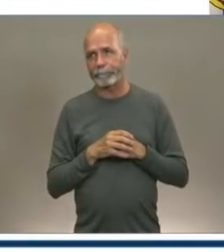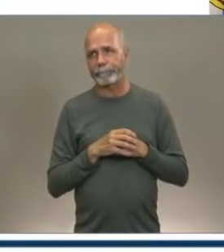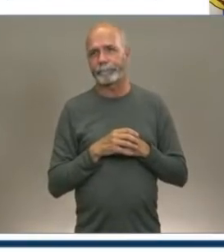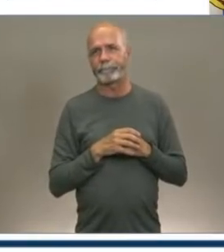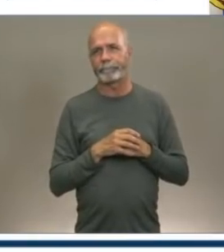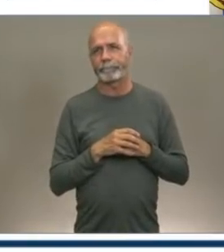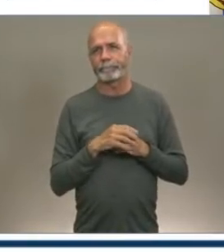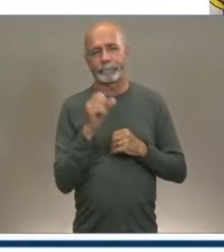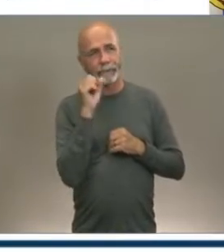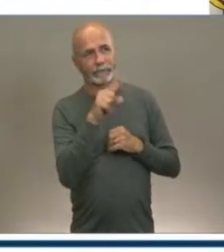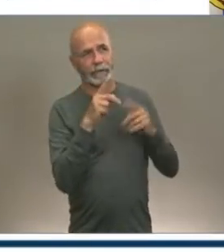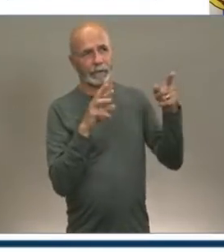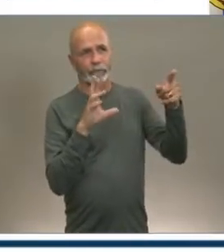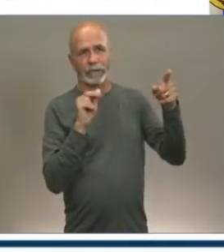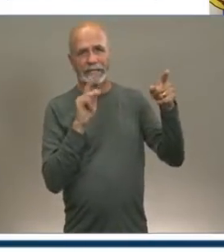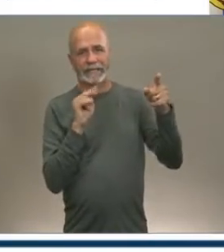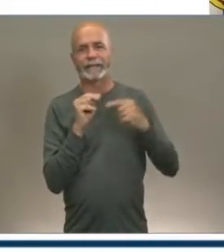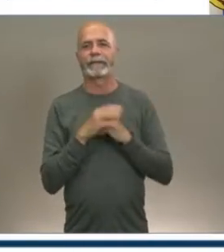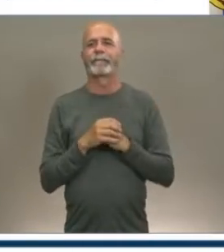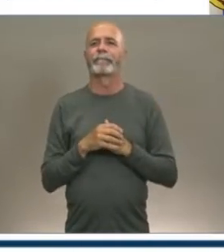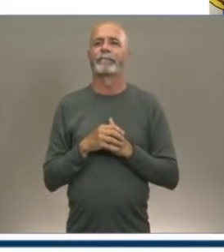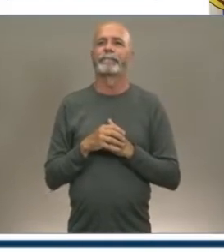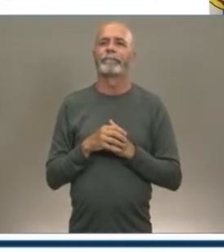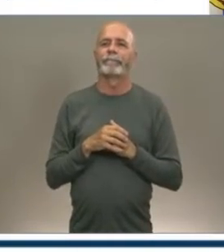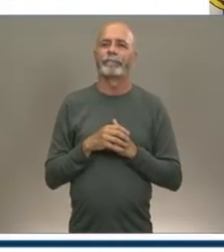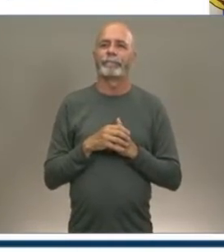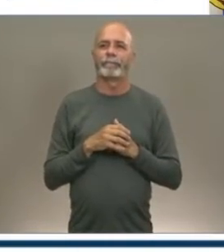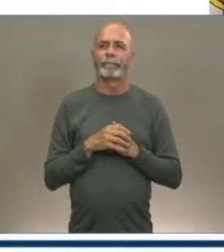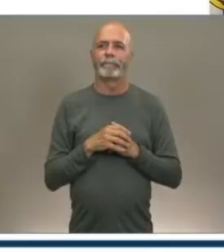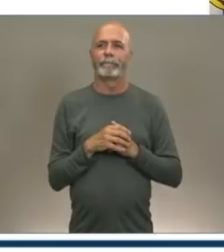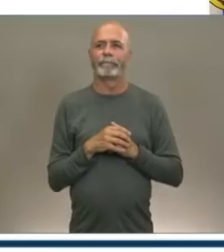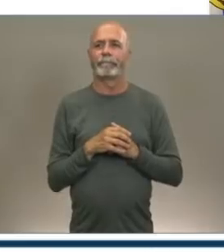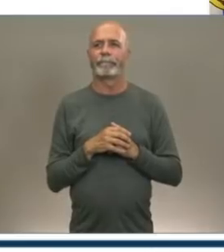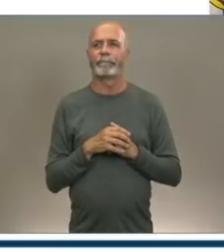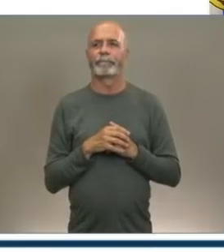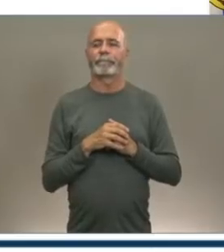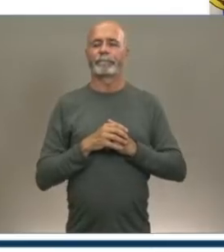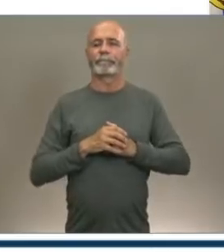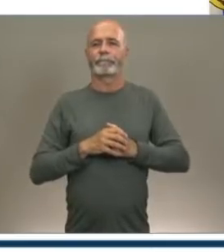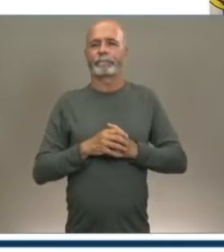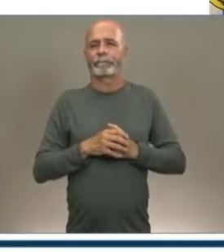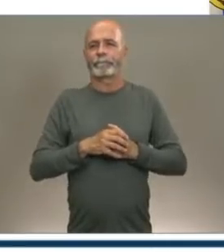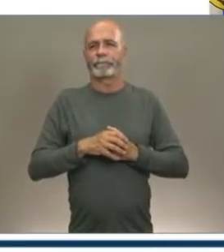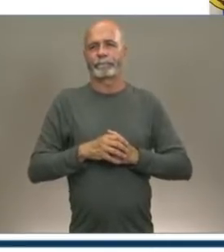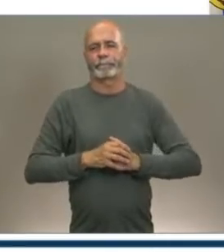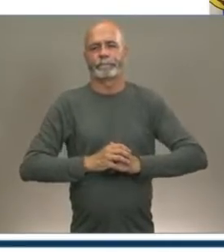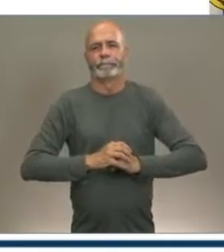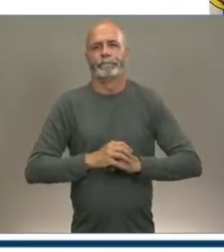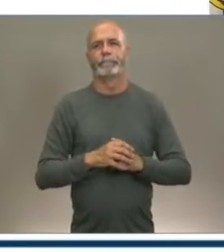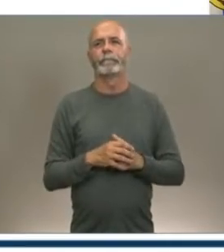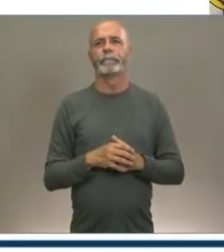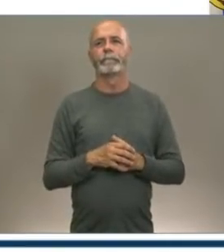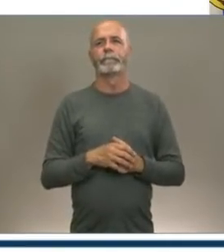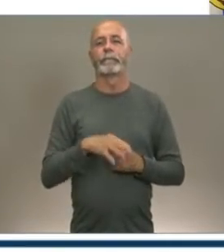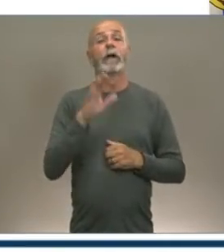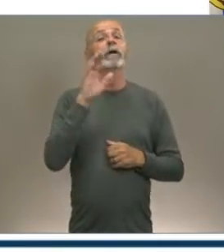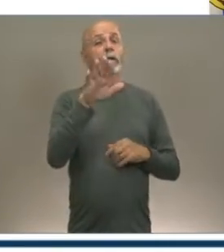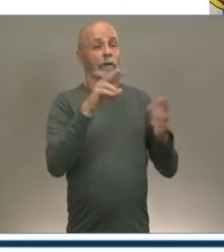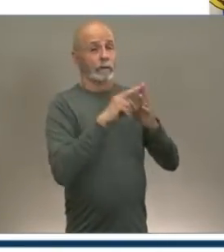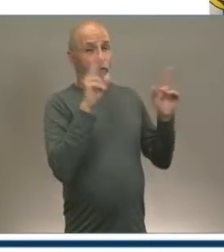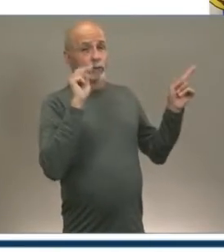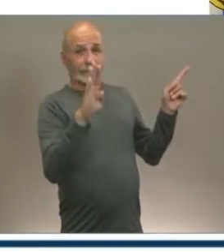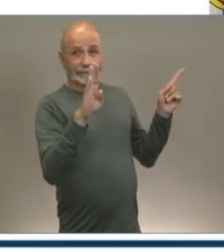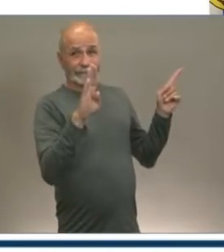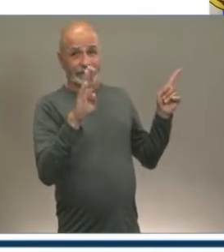Premier. I'm just wondering if you could explain more of how the logistics of New Brunswick opening to the rest of Canada